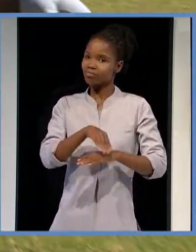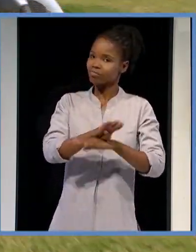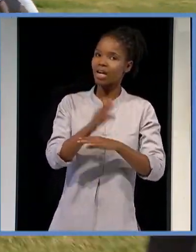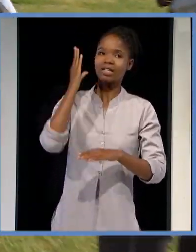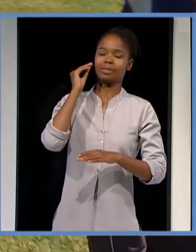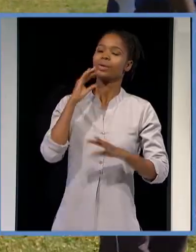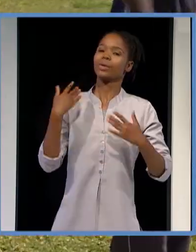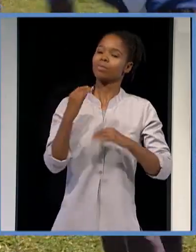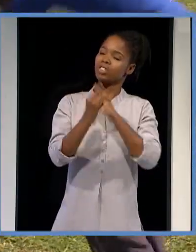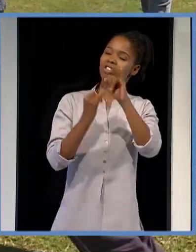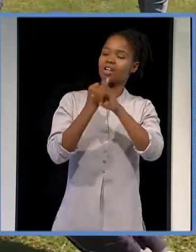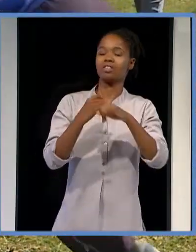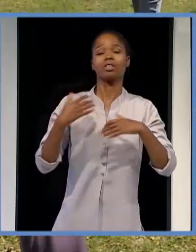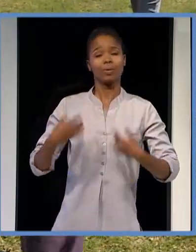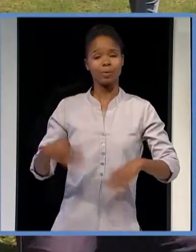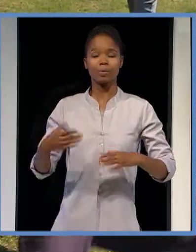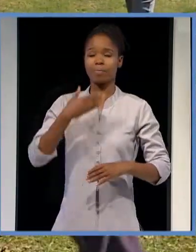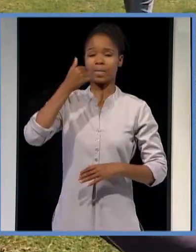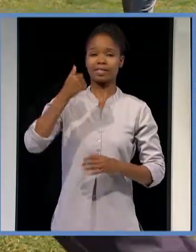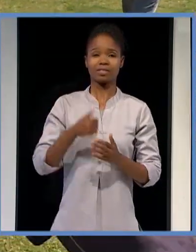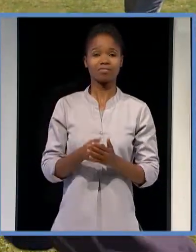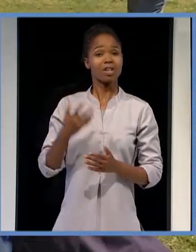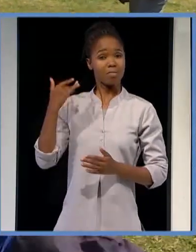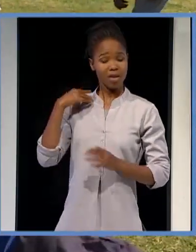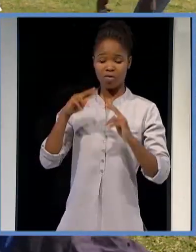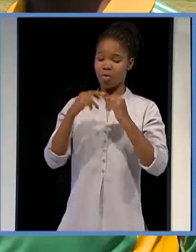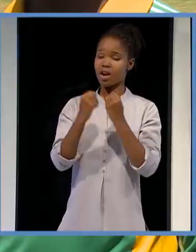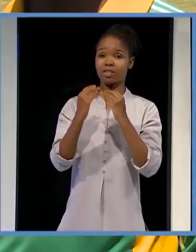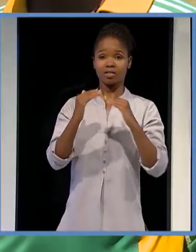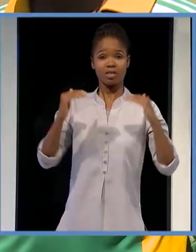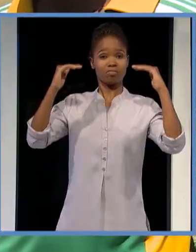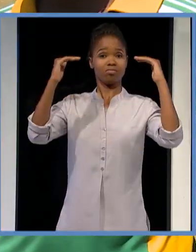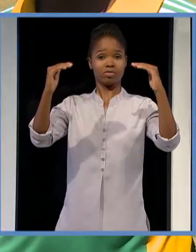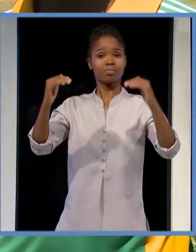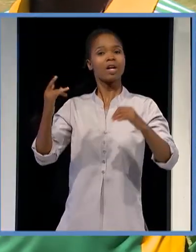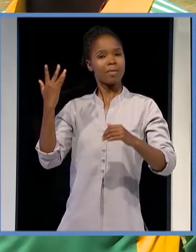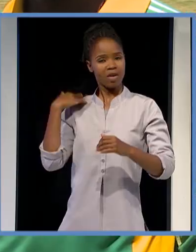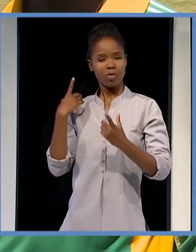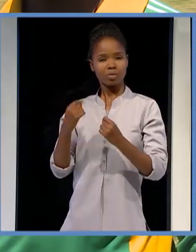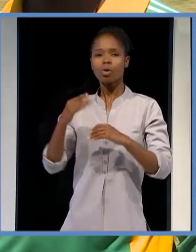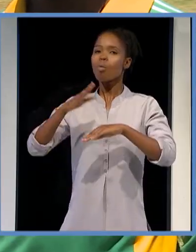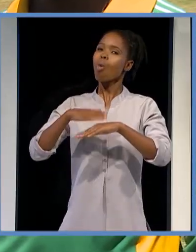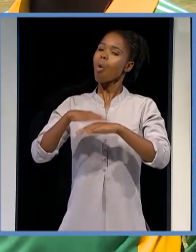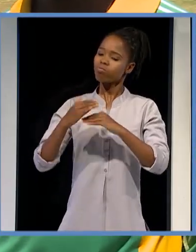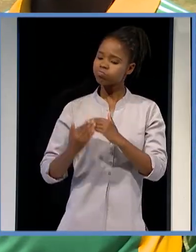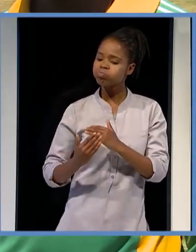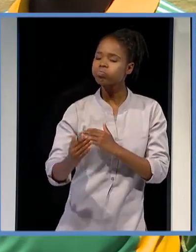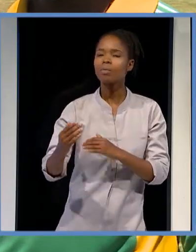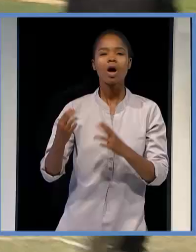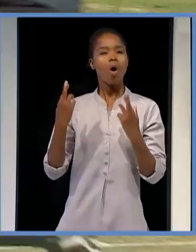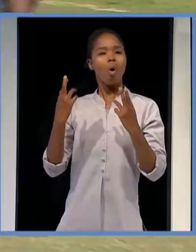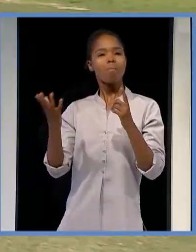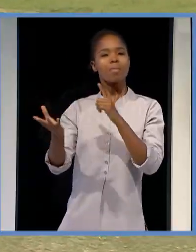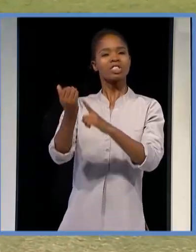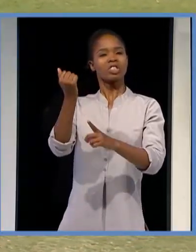me at the international stage. Yeah. So you killed it then, Guleo level there. You now what can we still look forward to? What are you still hoping